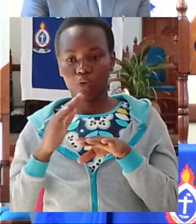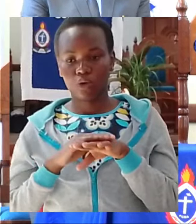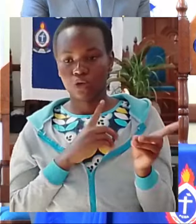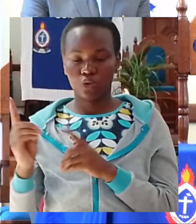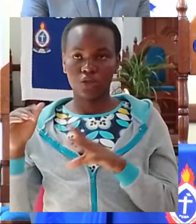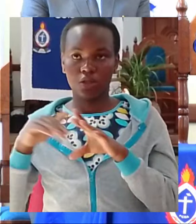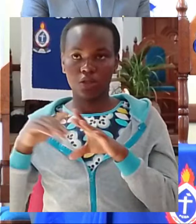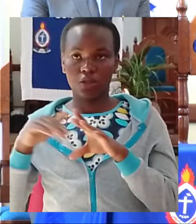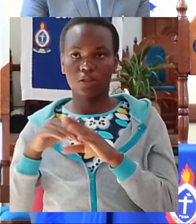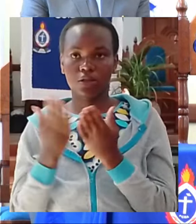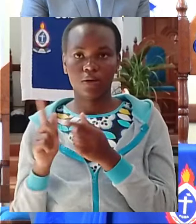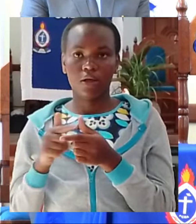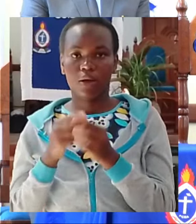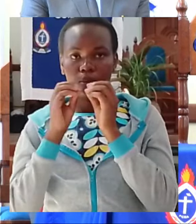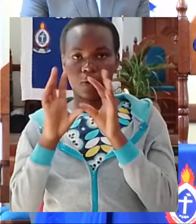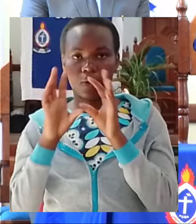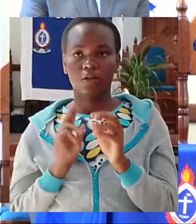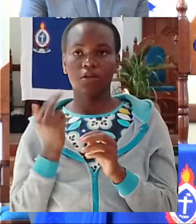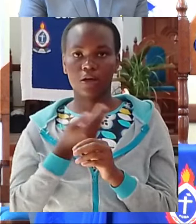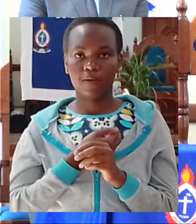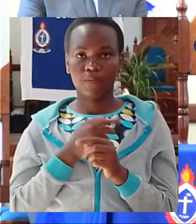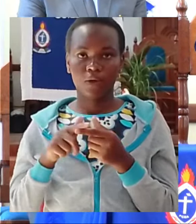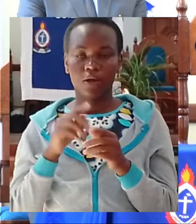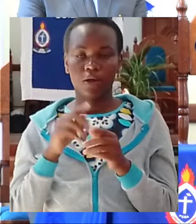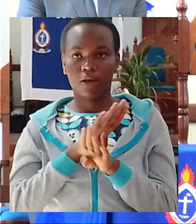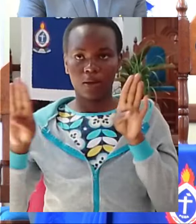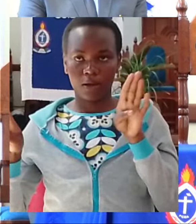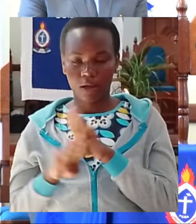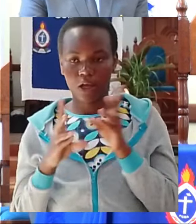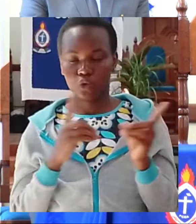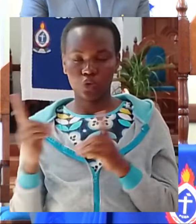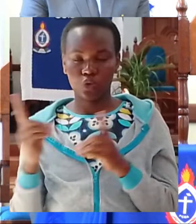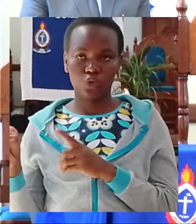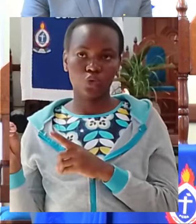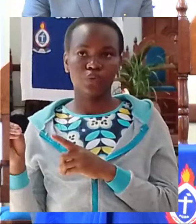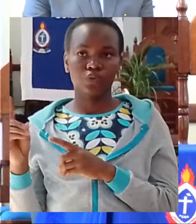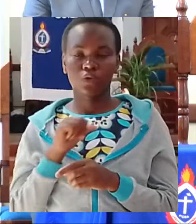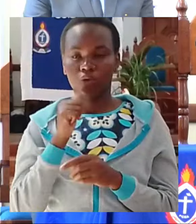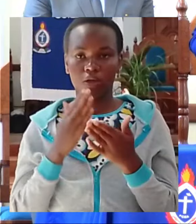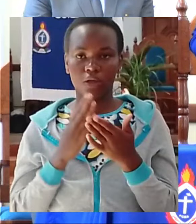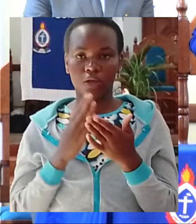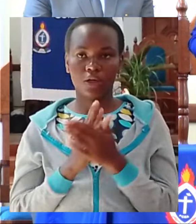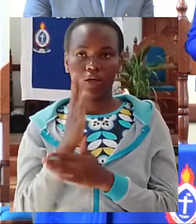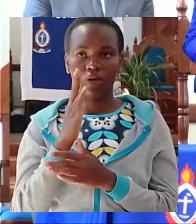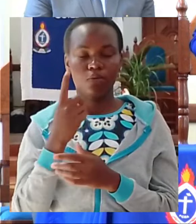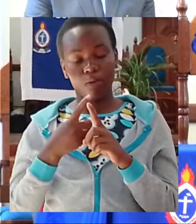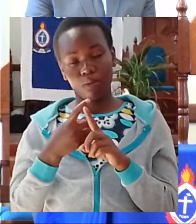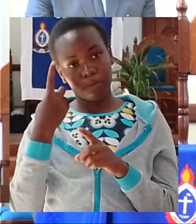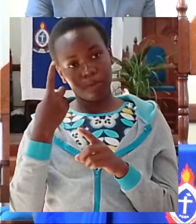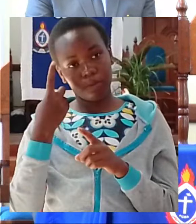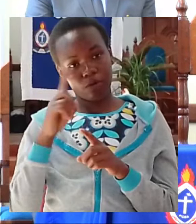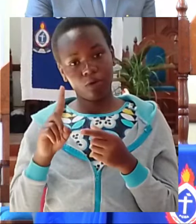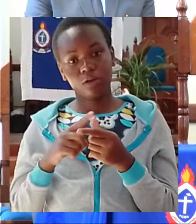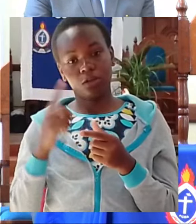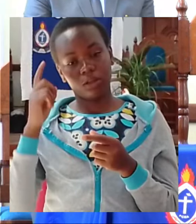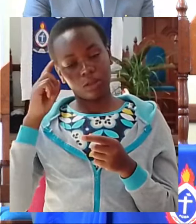in this service, you may bless it for us. And anything that we may have done not right before you, Jehovah Father, in terms of